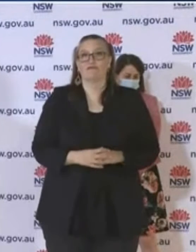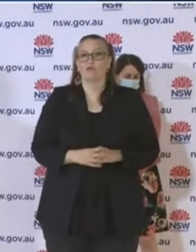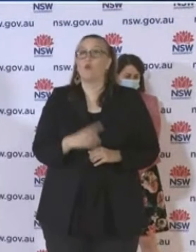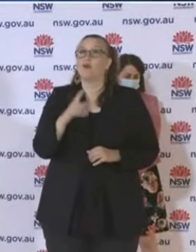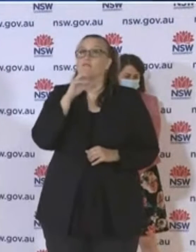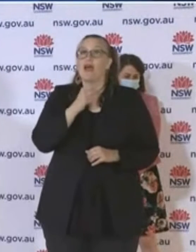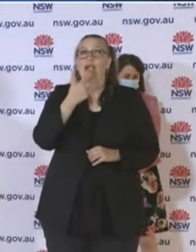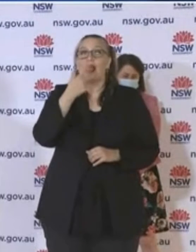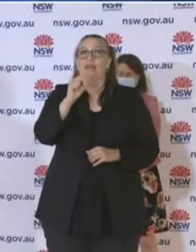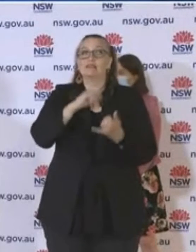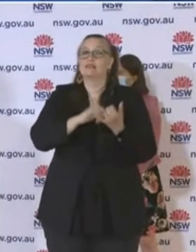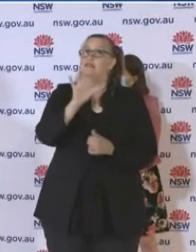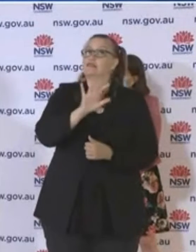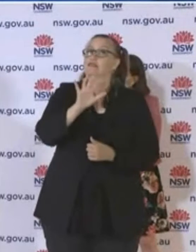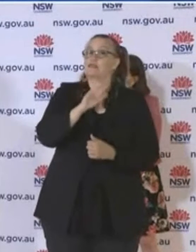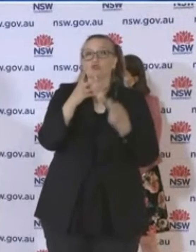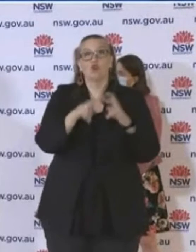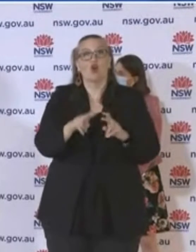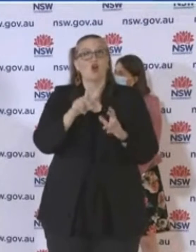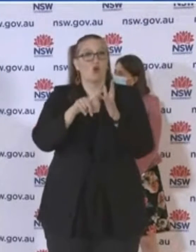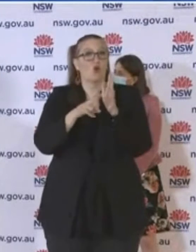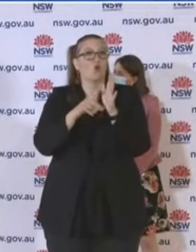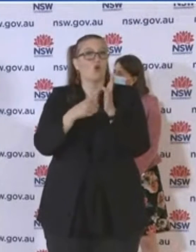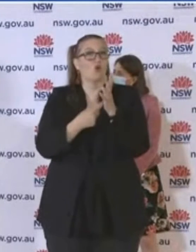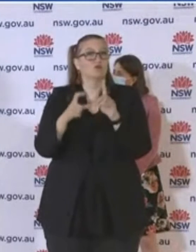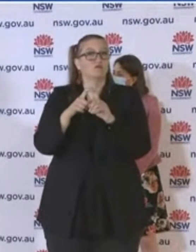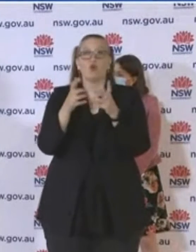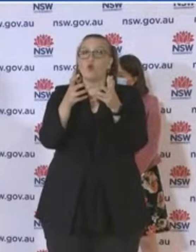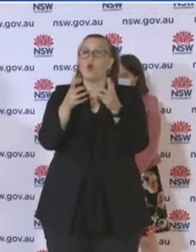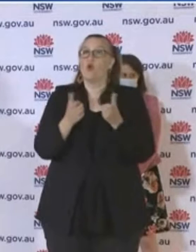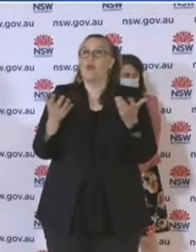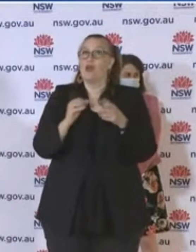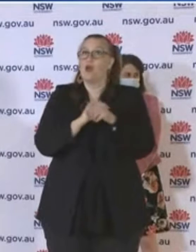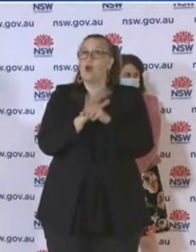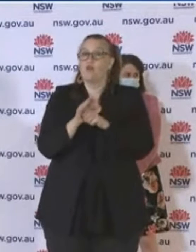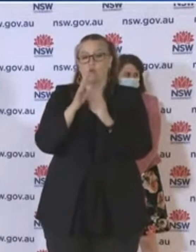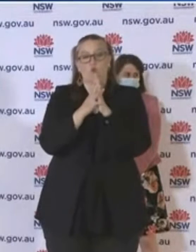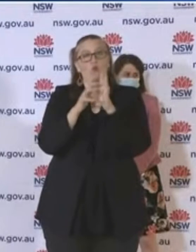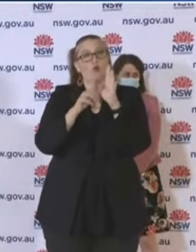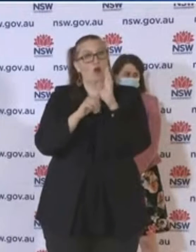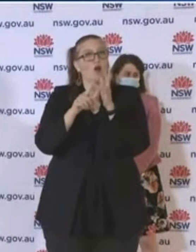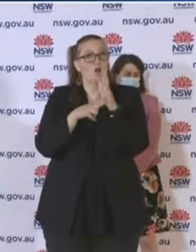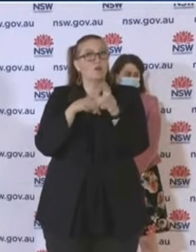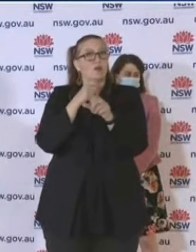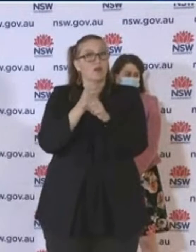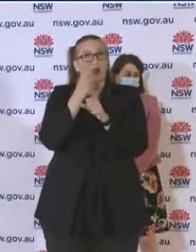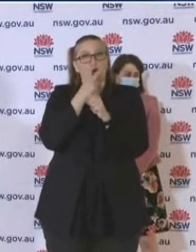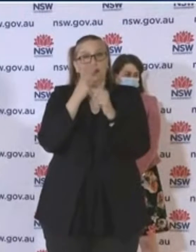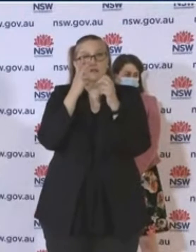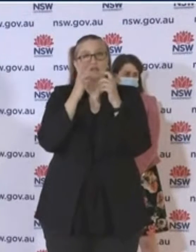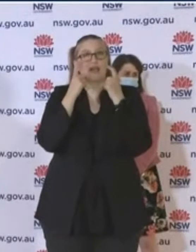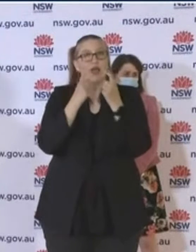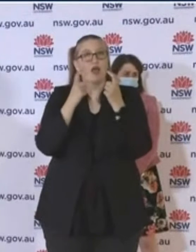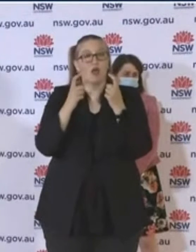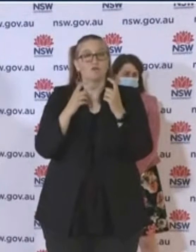west died at Concord Hospital. He acquired his infection at Wyoming Aged Care Facility, and his 5th death linked to that outbreak. He was